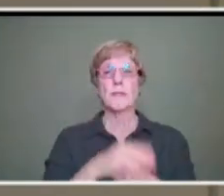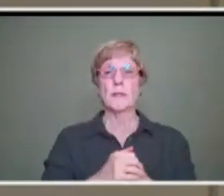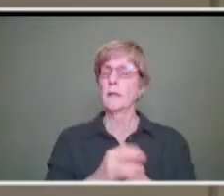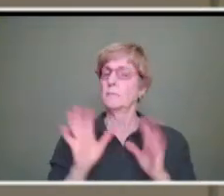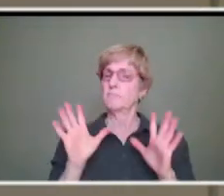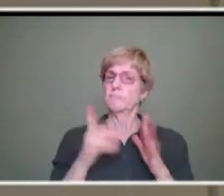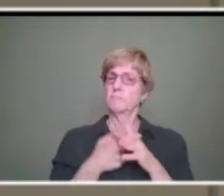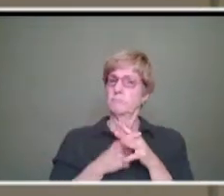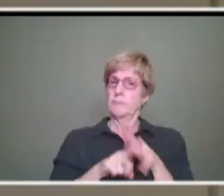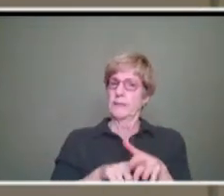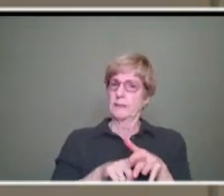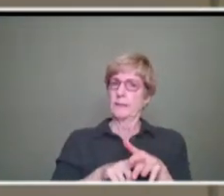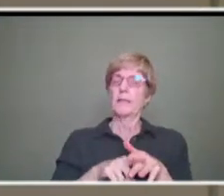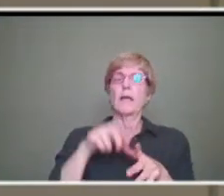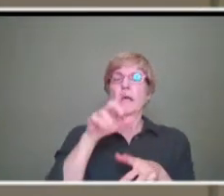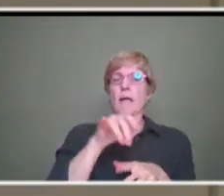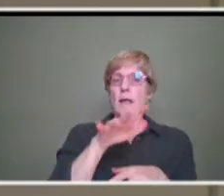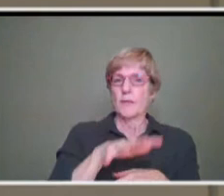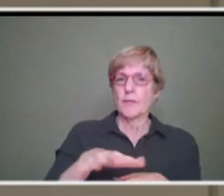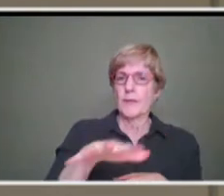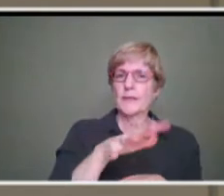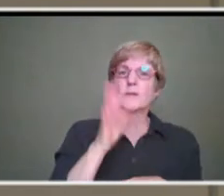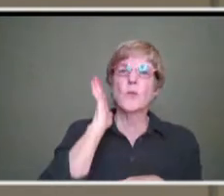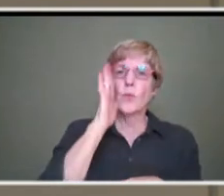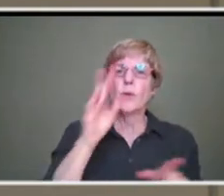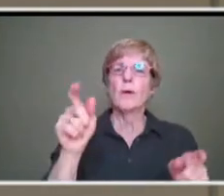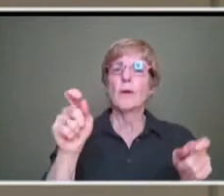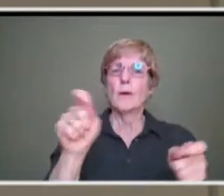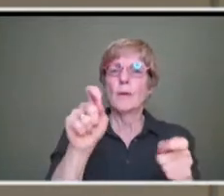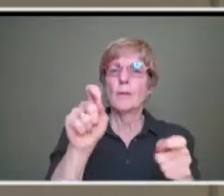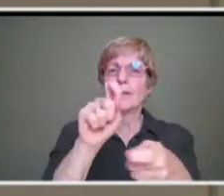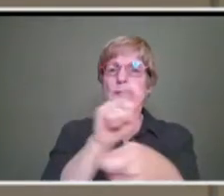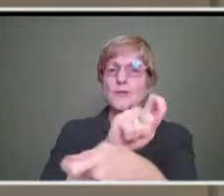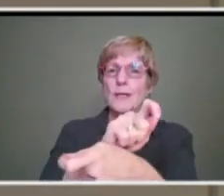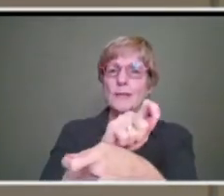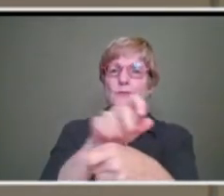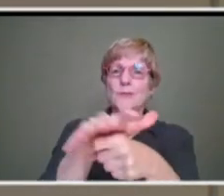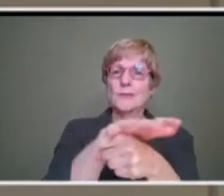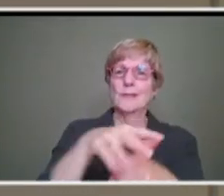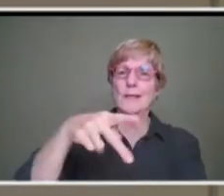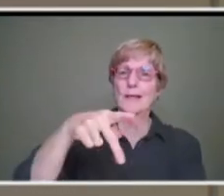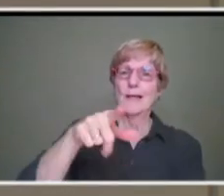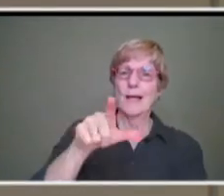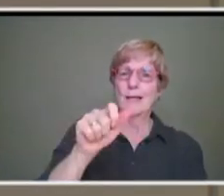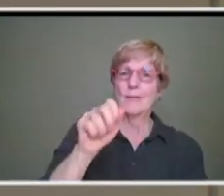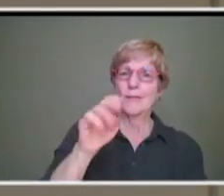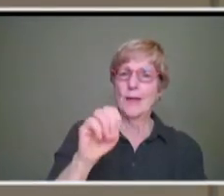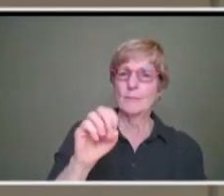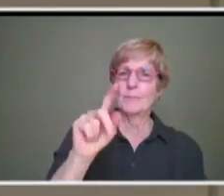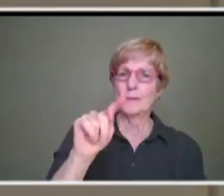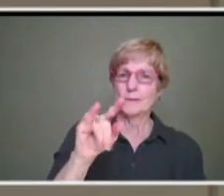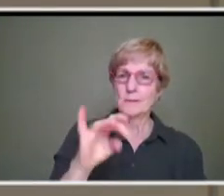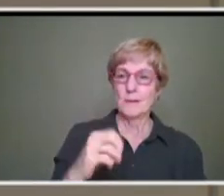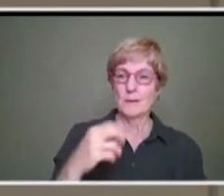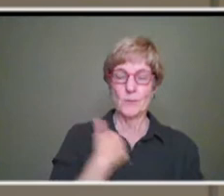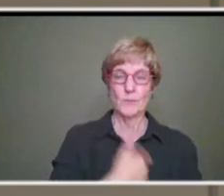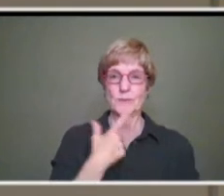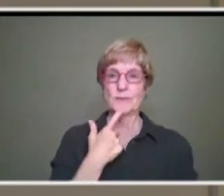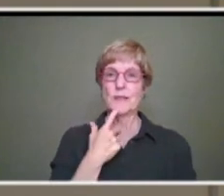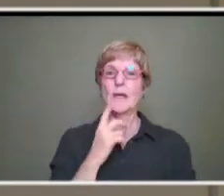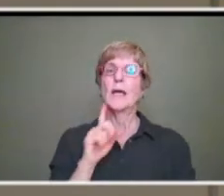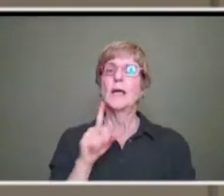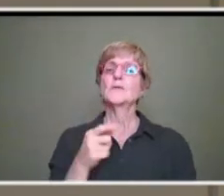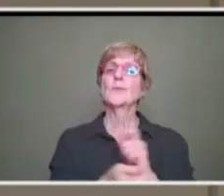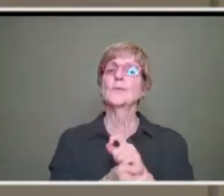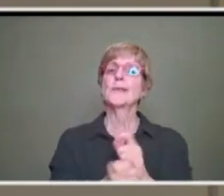that this will be changing the place type my biggest concern is that we're saying it's only changing